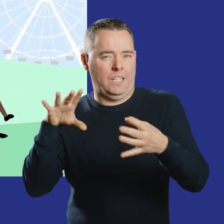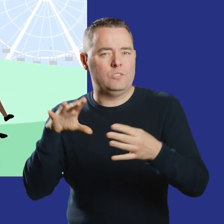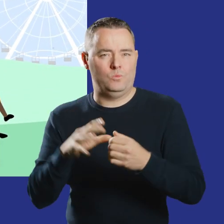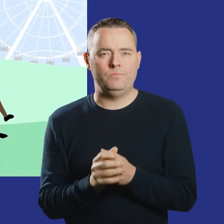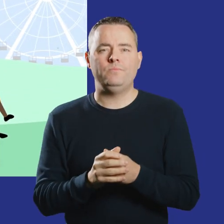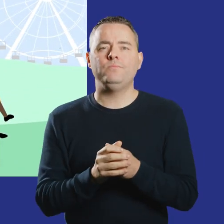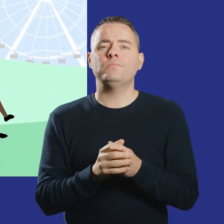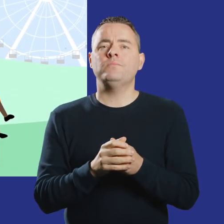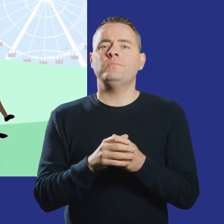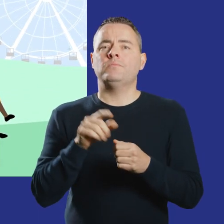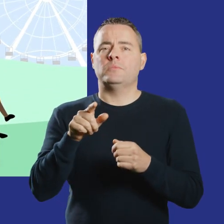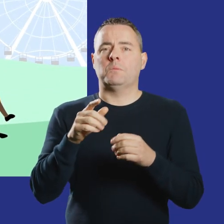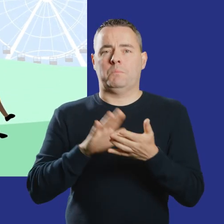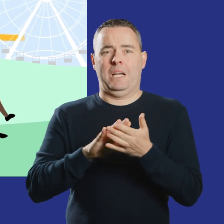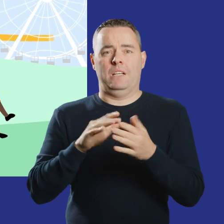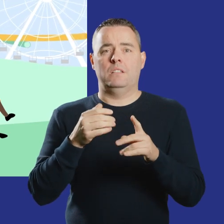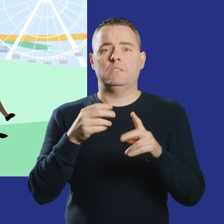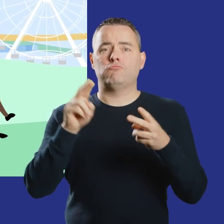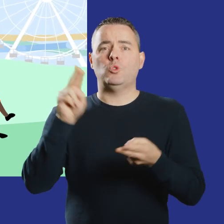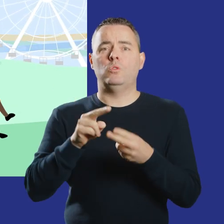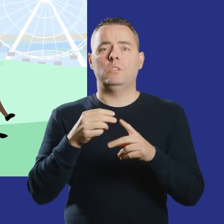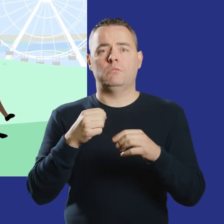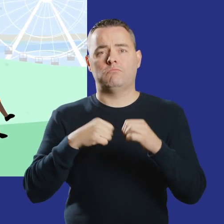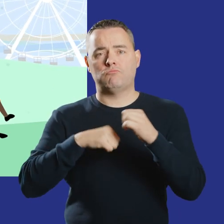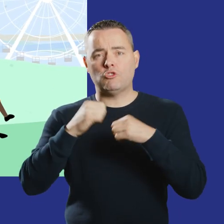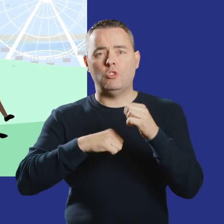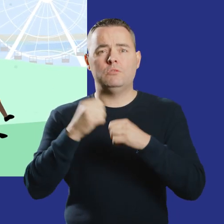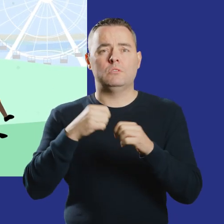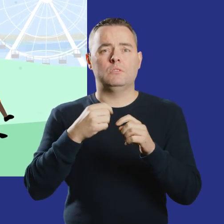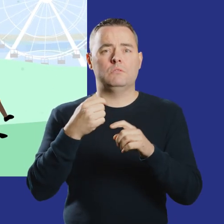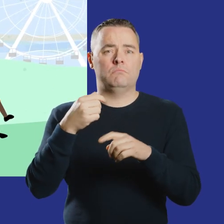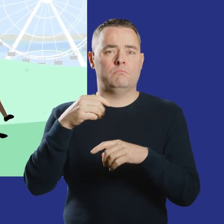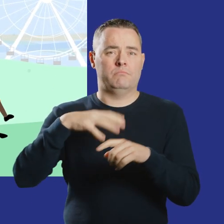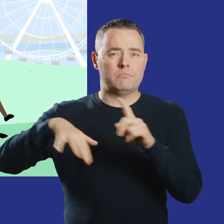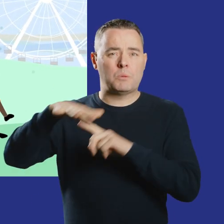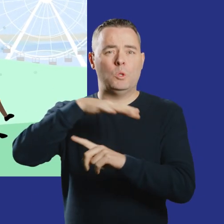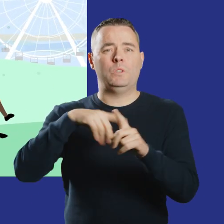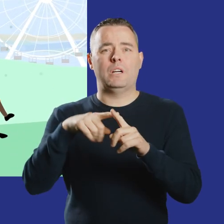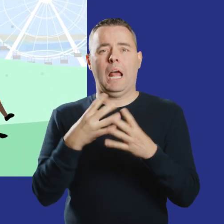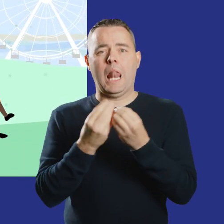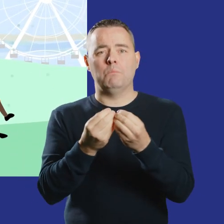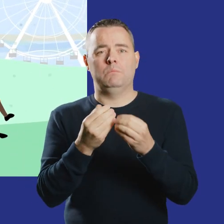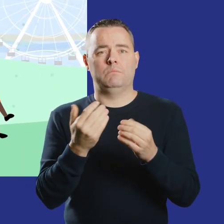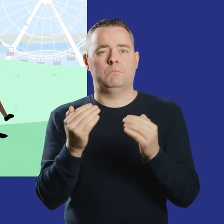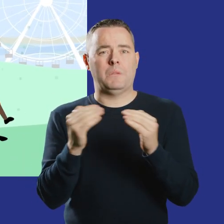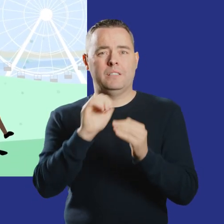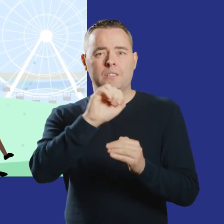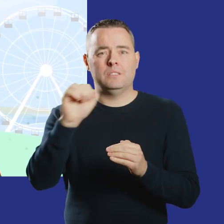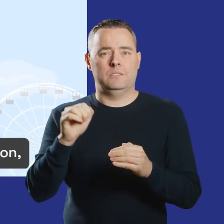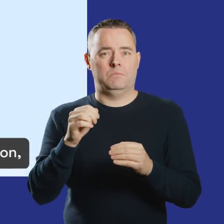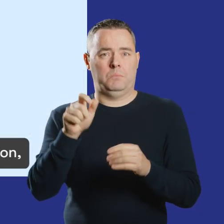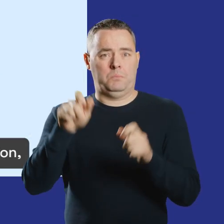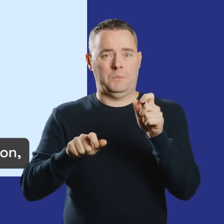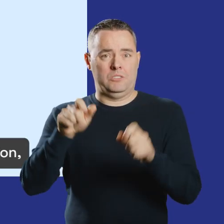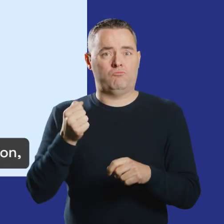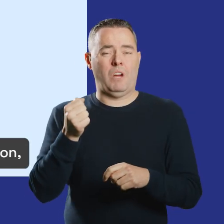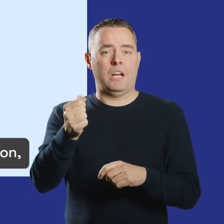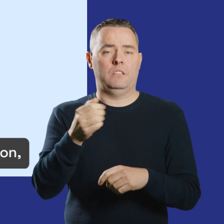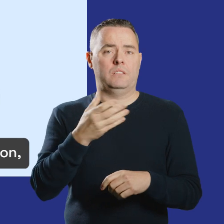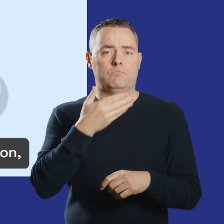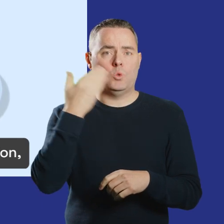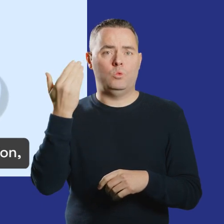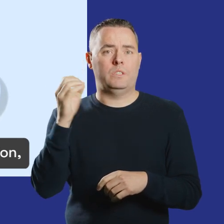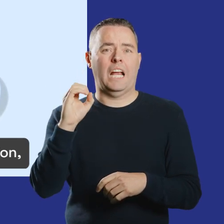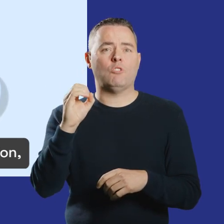in communities while helping us meet our ambition of becoming a zero-emission passenger railway. We'll be able to confirm